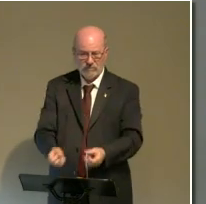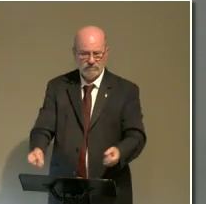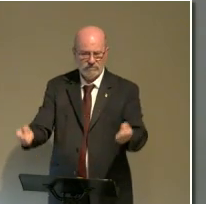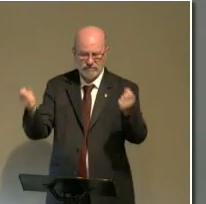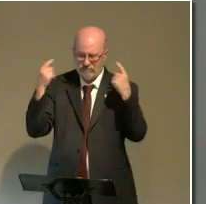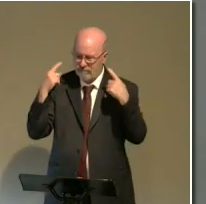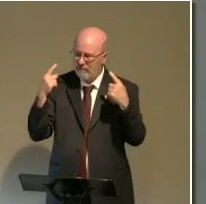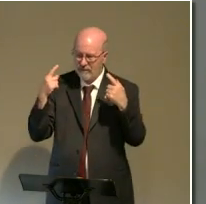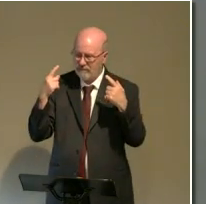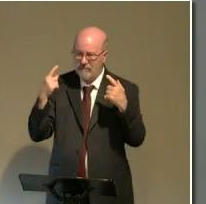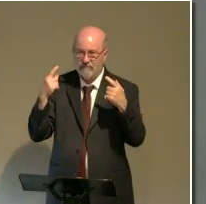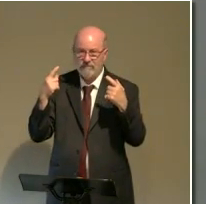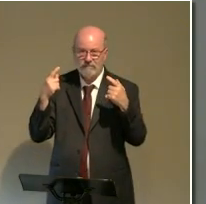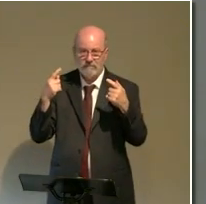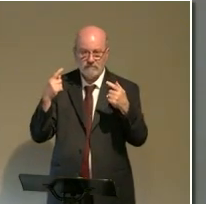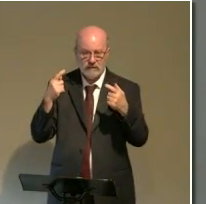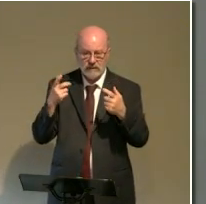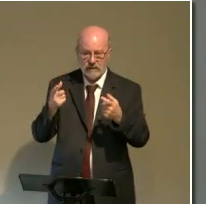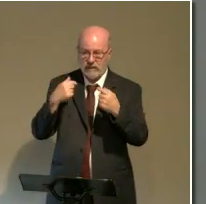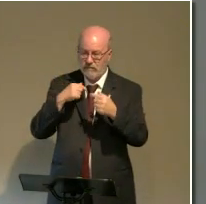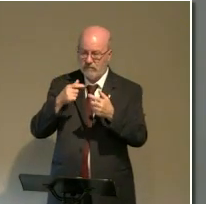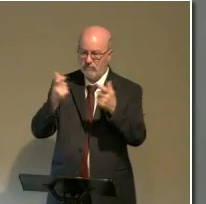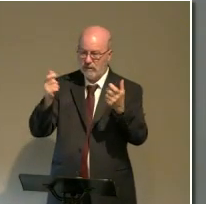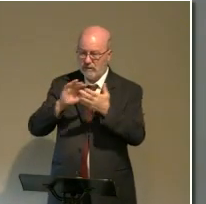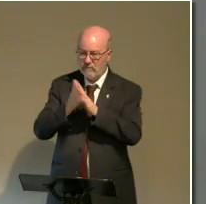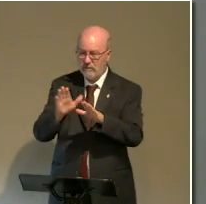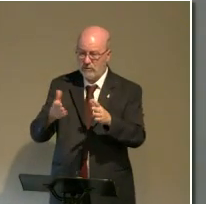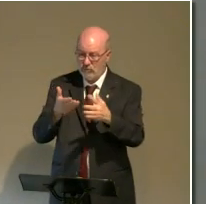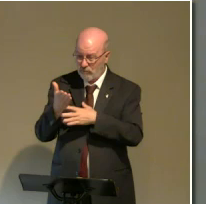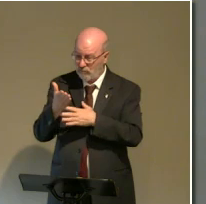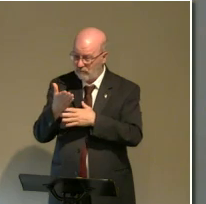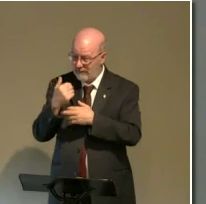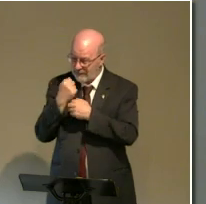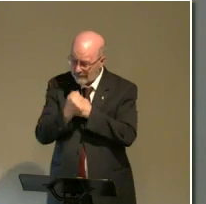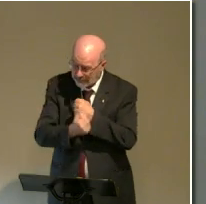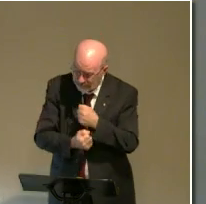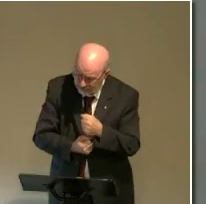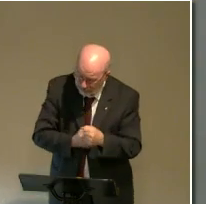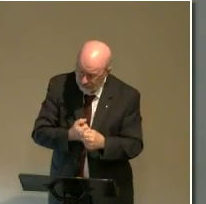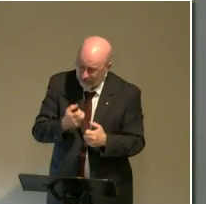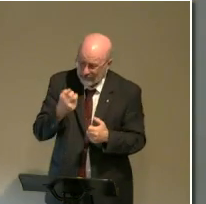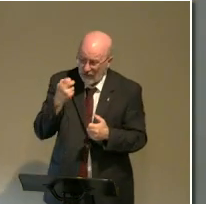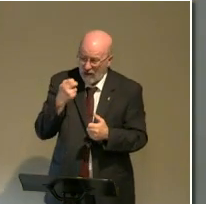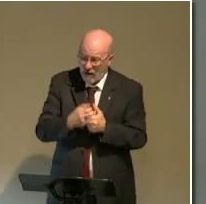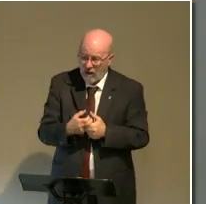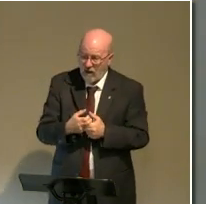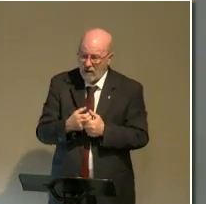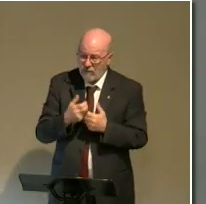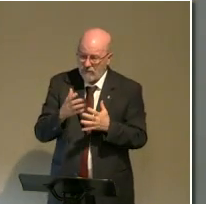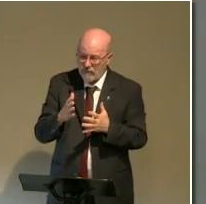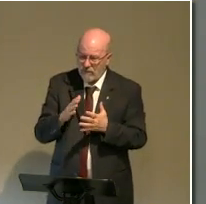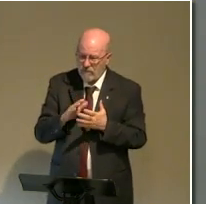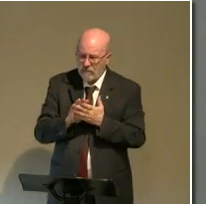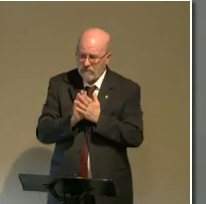that. It will. It will give us the greatest peace. You go through something, it's hard, and then when you're done,